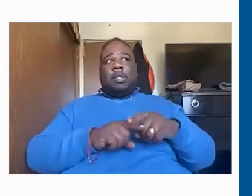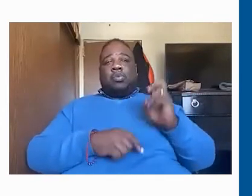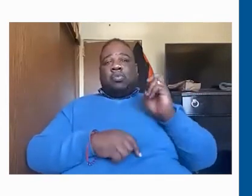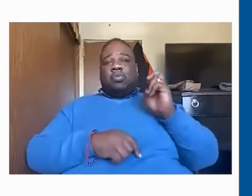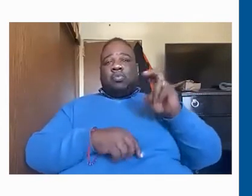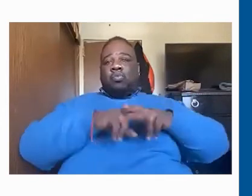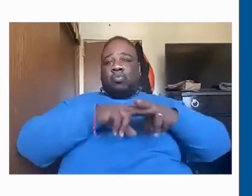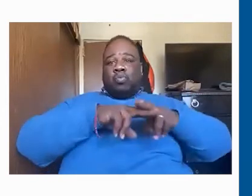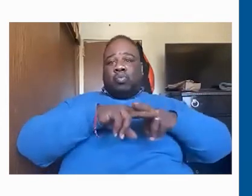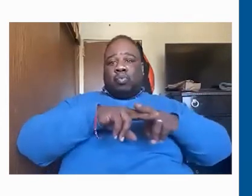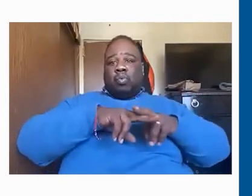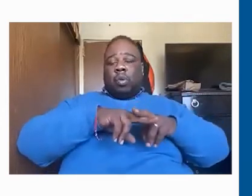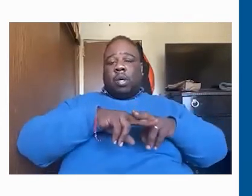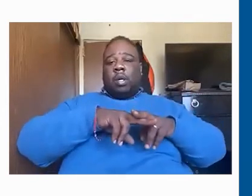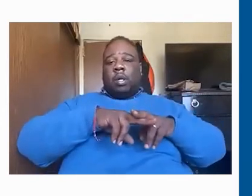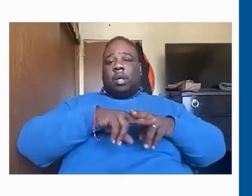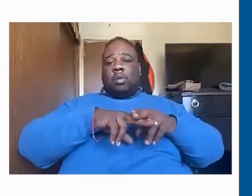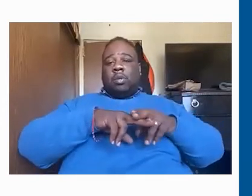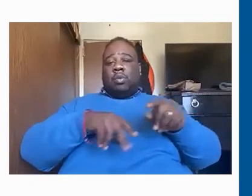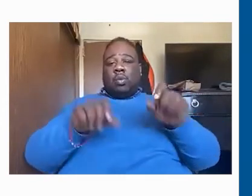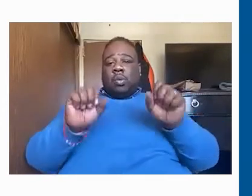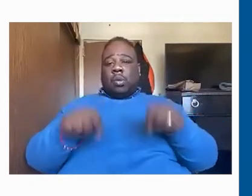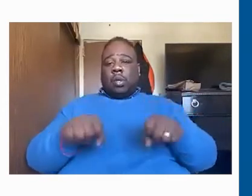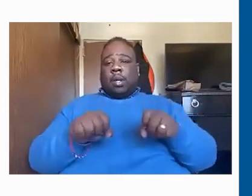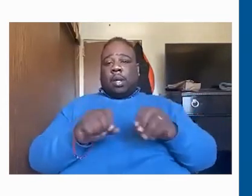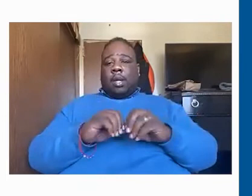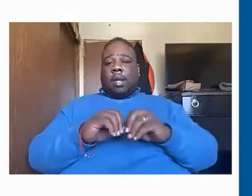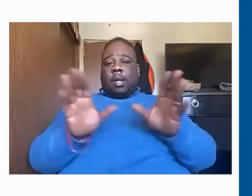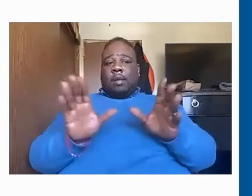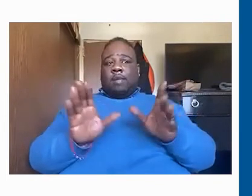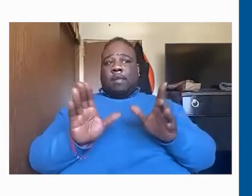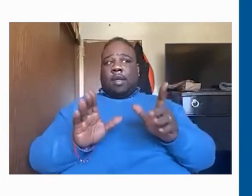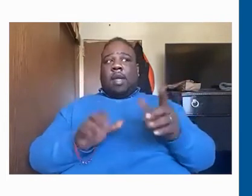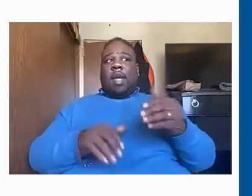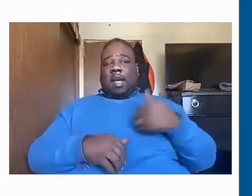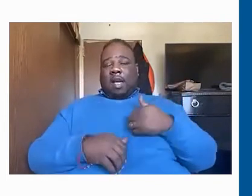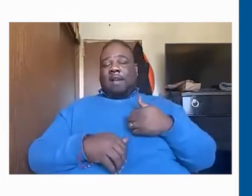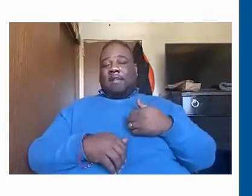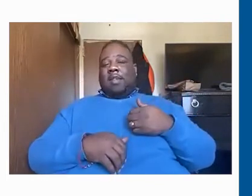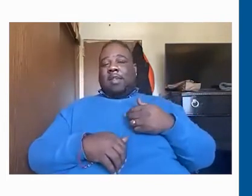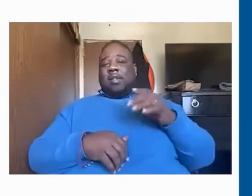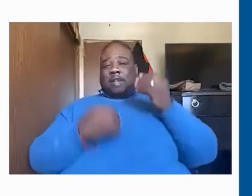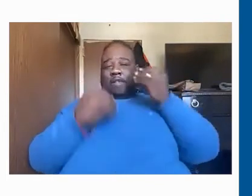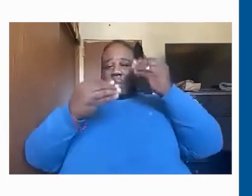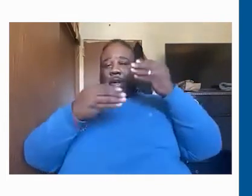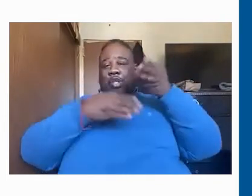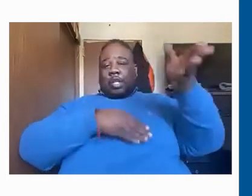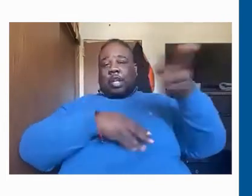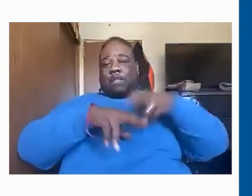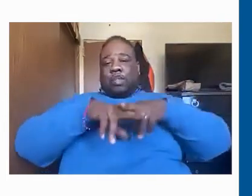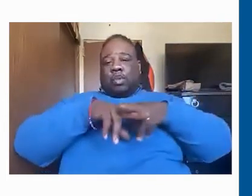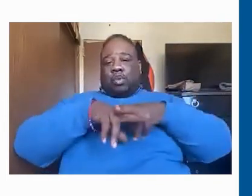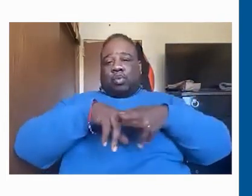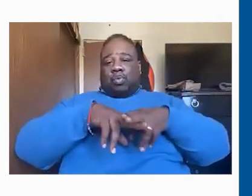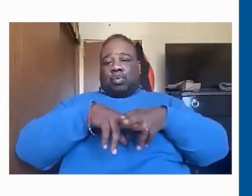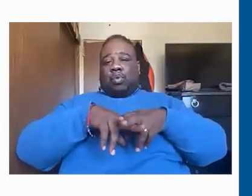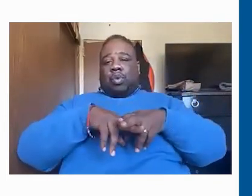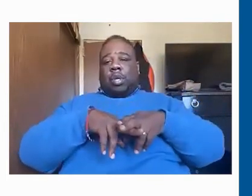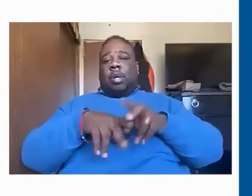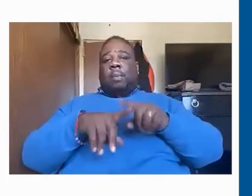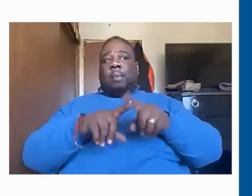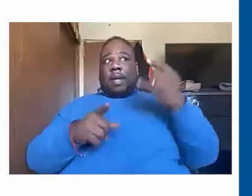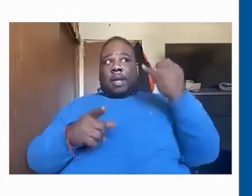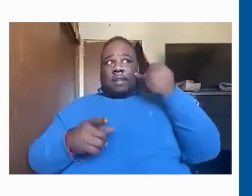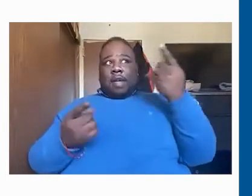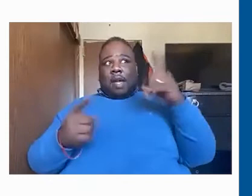you can, obviously have an information like transit information, also if the transit system is not running. Also, in addition